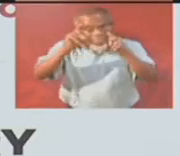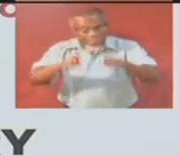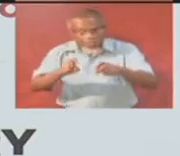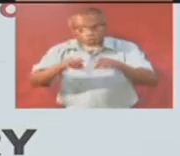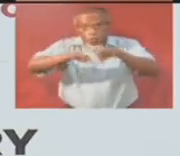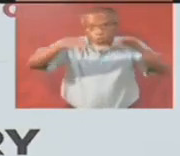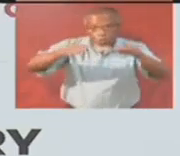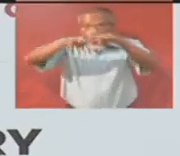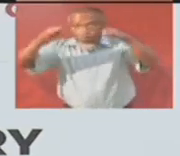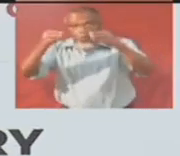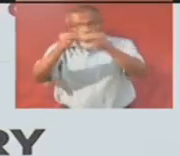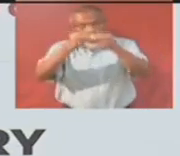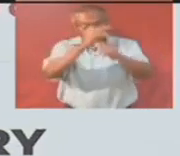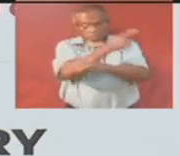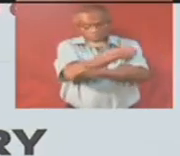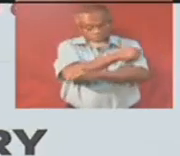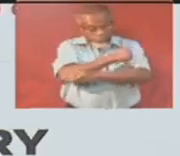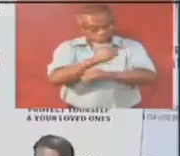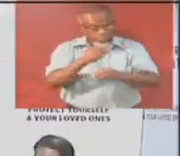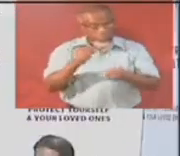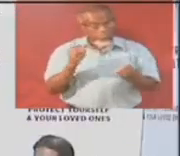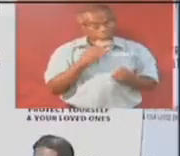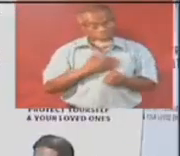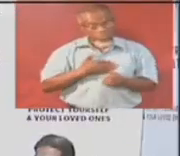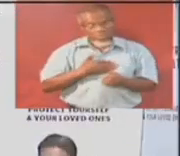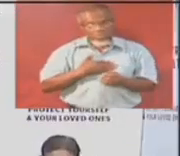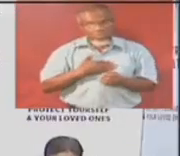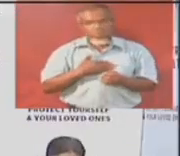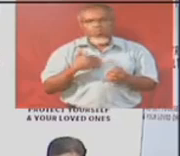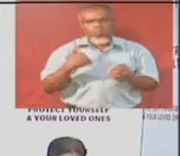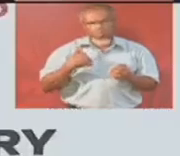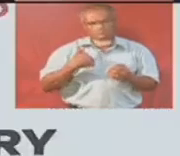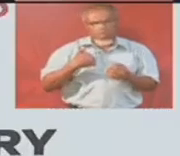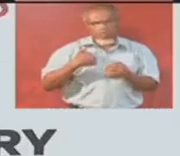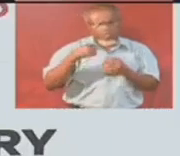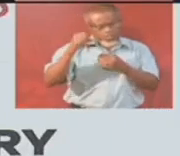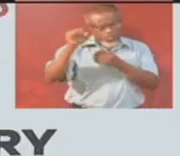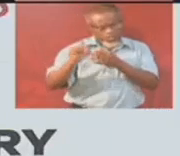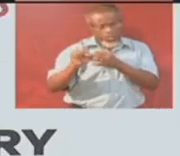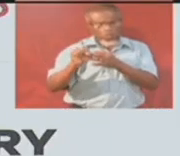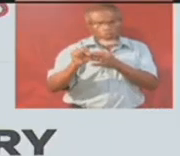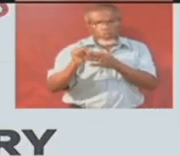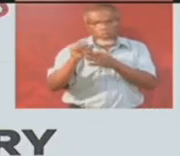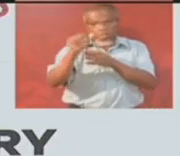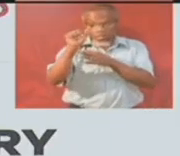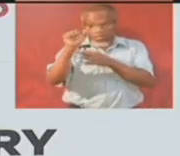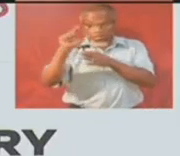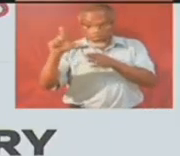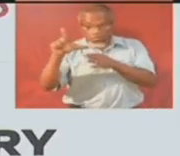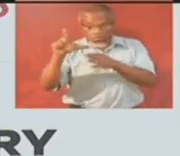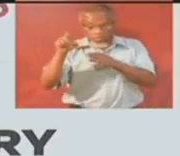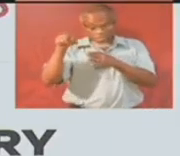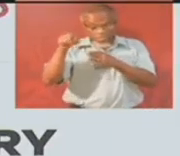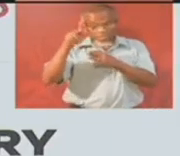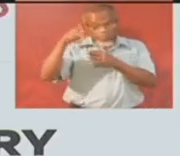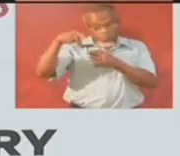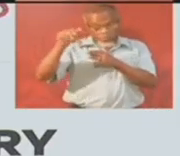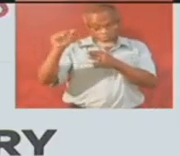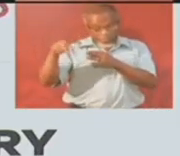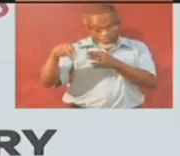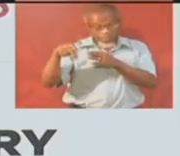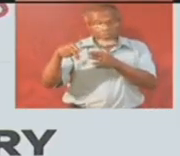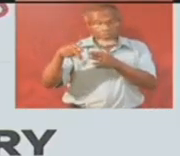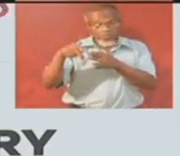we also have San Fernando, Augustus Long. Mm-hmm. Right? So we're in a good place as far as